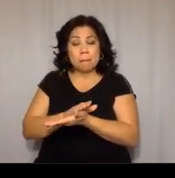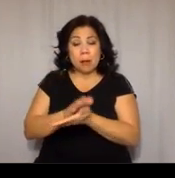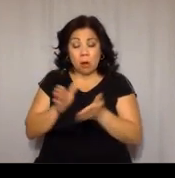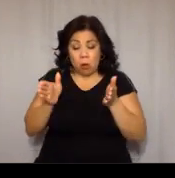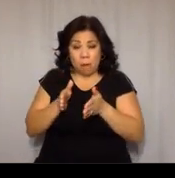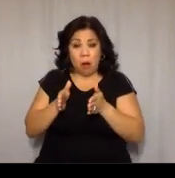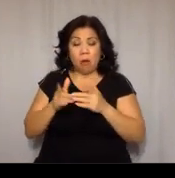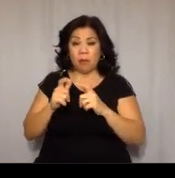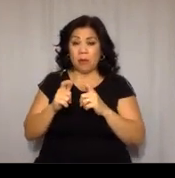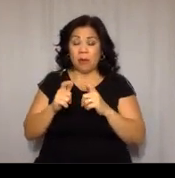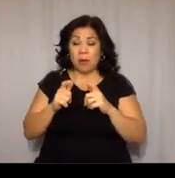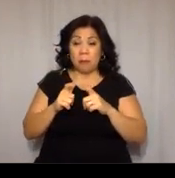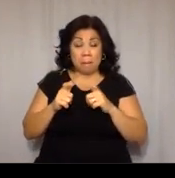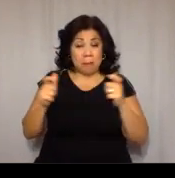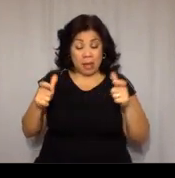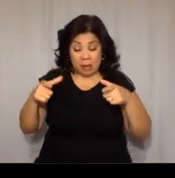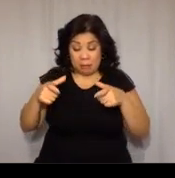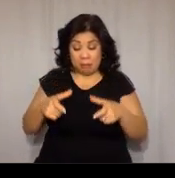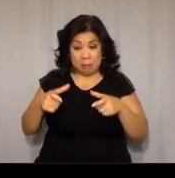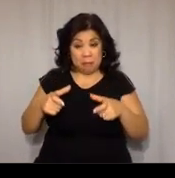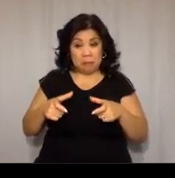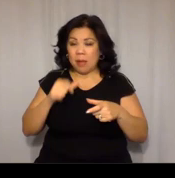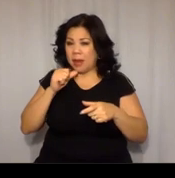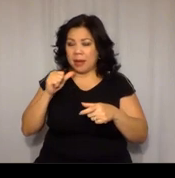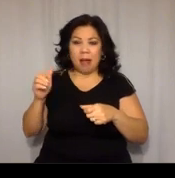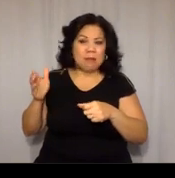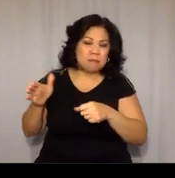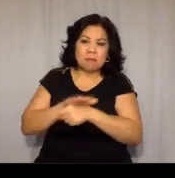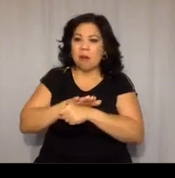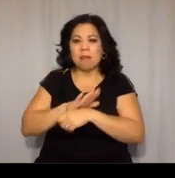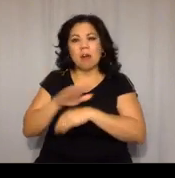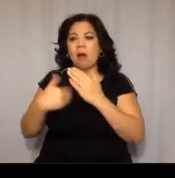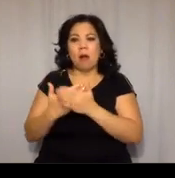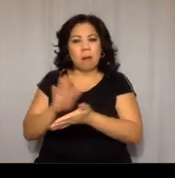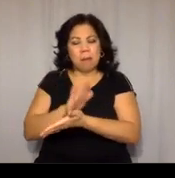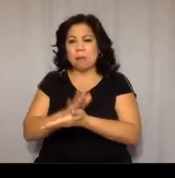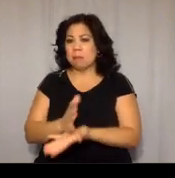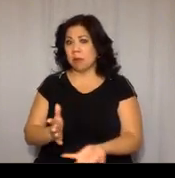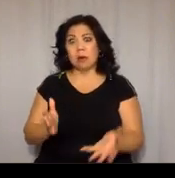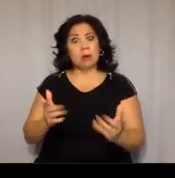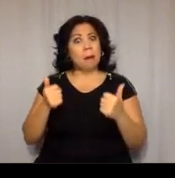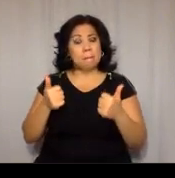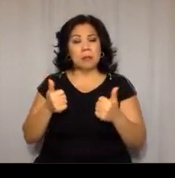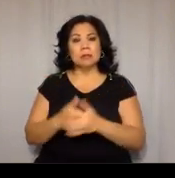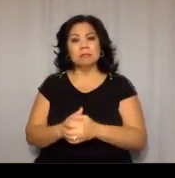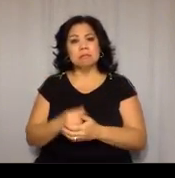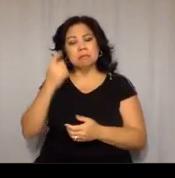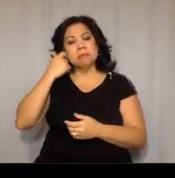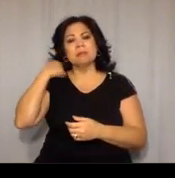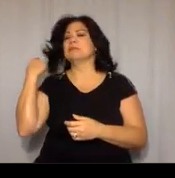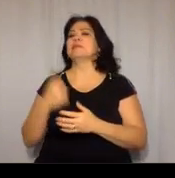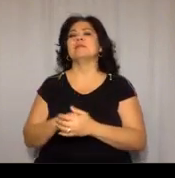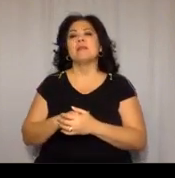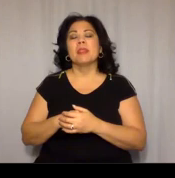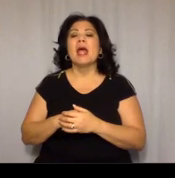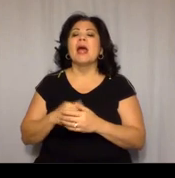plate, of course, isn't going to fit on there. So right now I've got 1, 2 kind of half circles. And I'm going to shift to the smaller plate. And I've put the